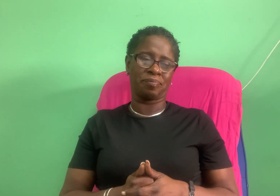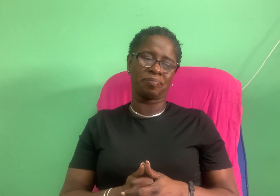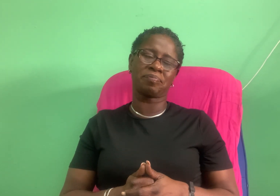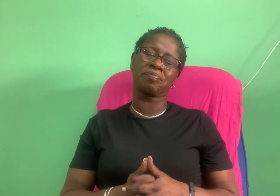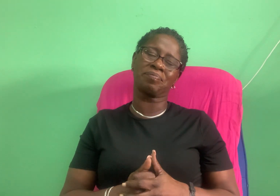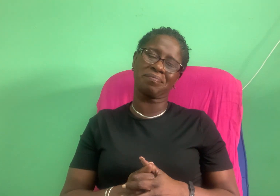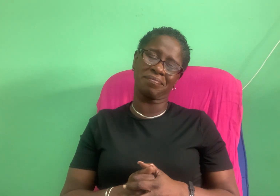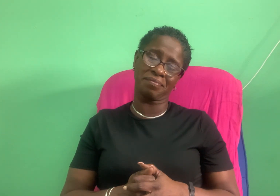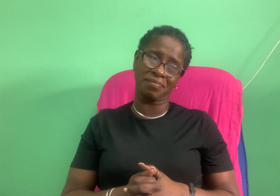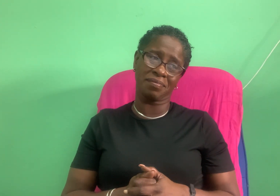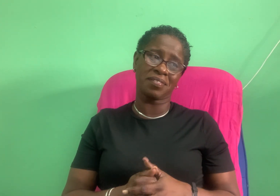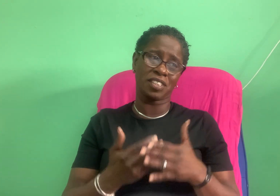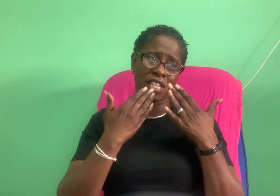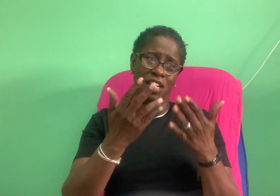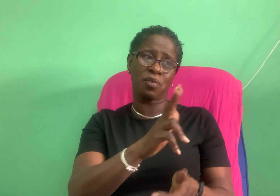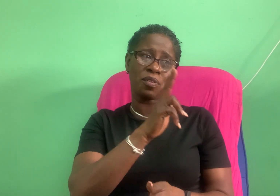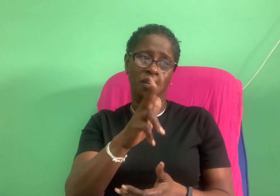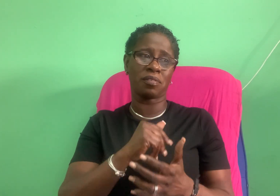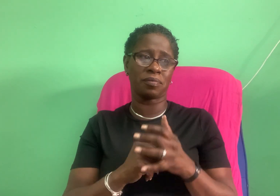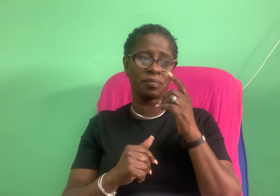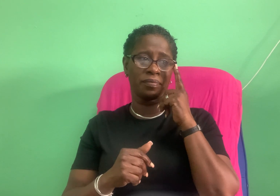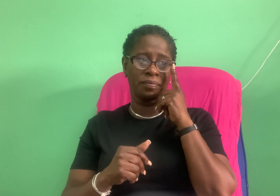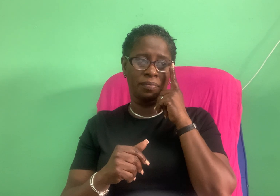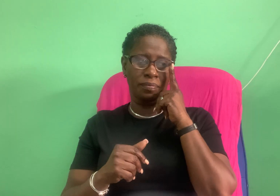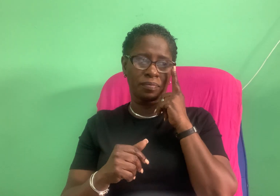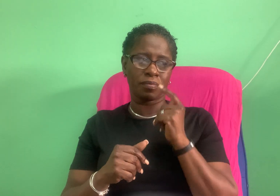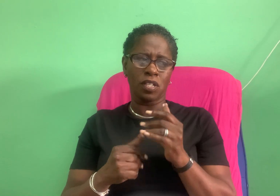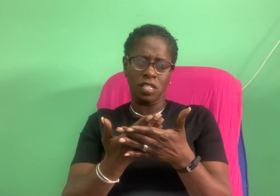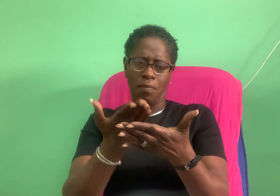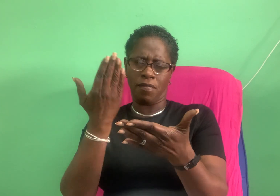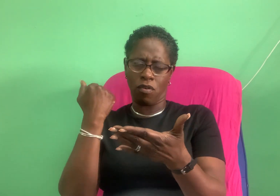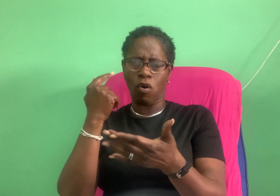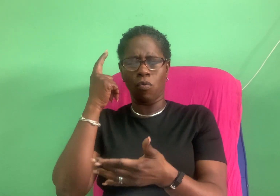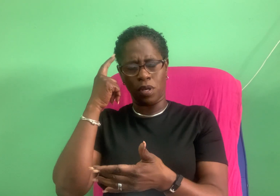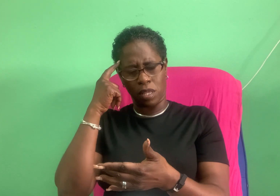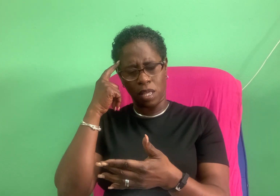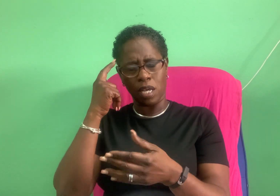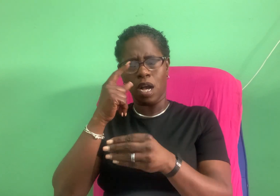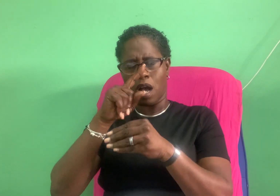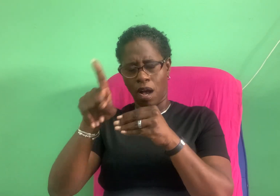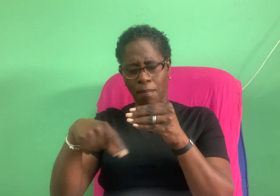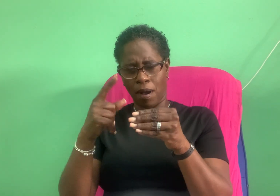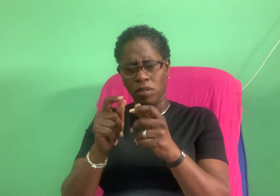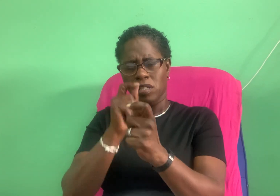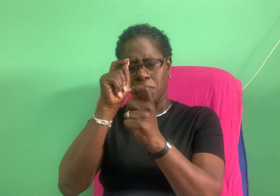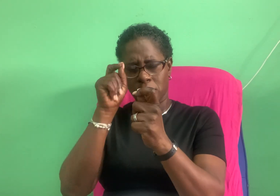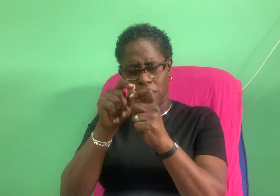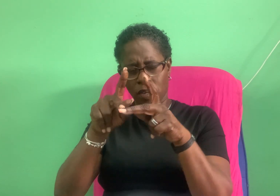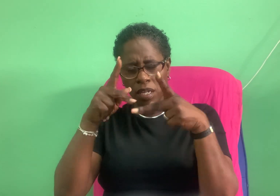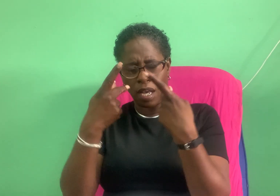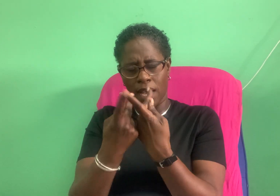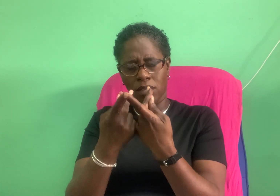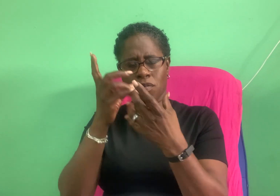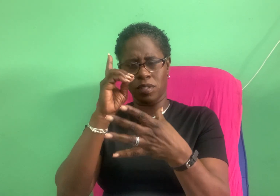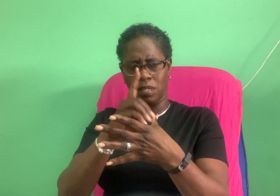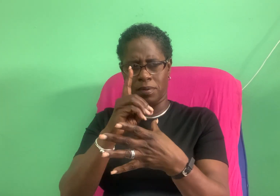Thank you so much to the three of you. And before we were reflecting on the specific vulnerabilities of people with disability, now I